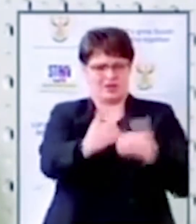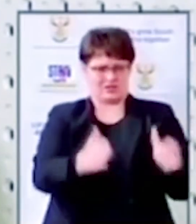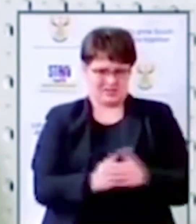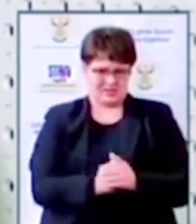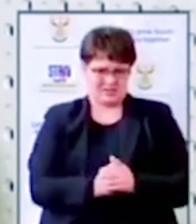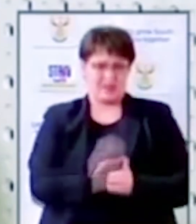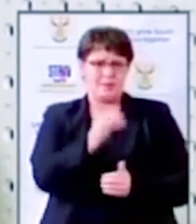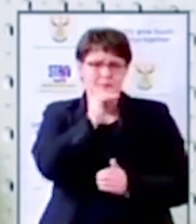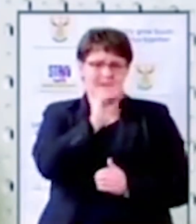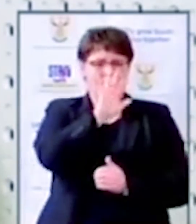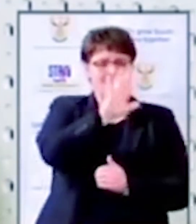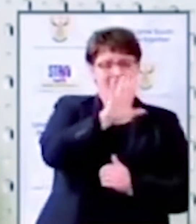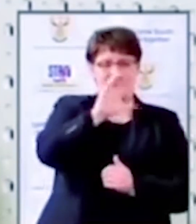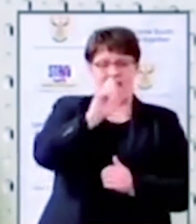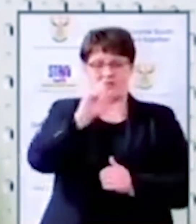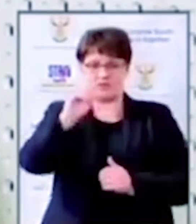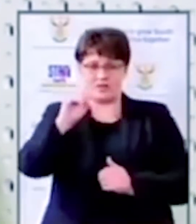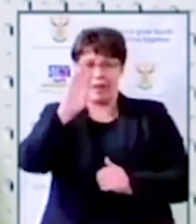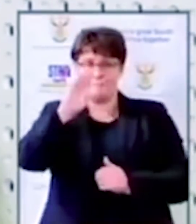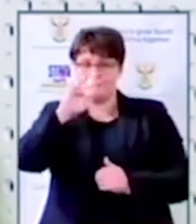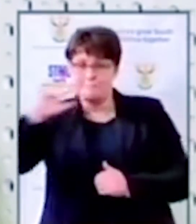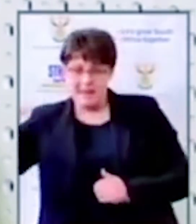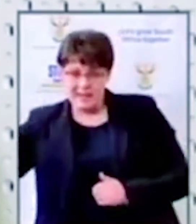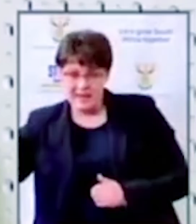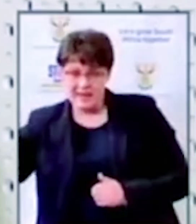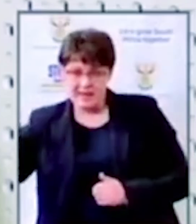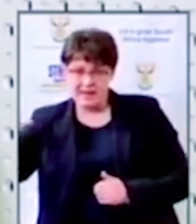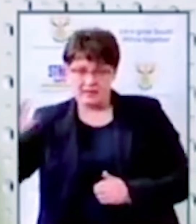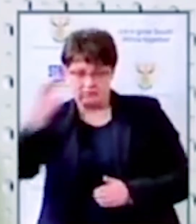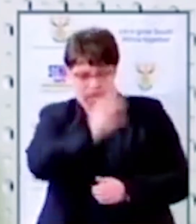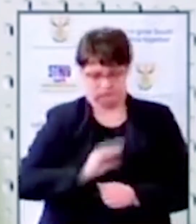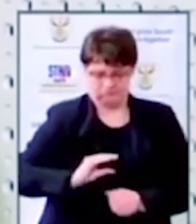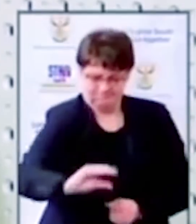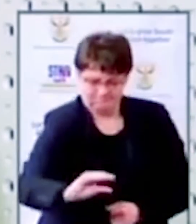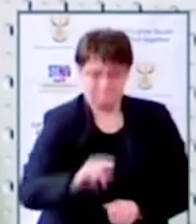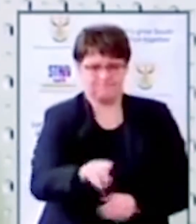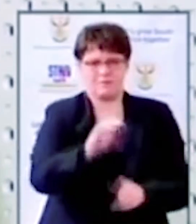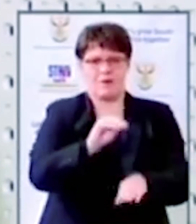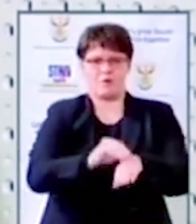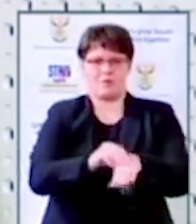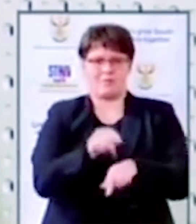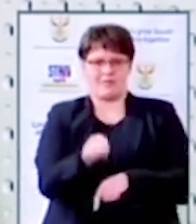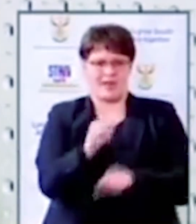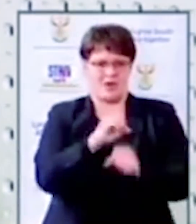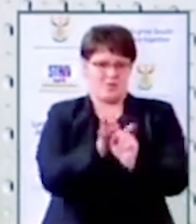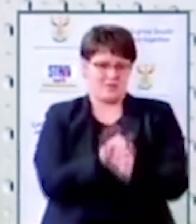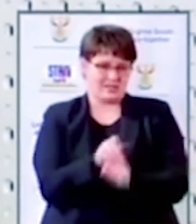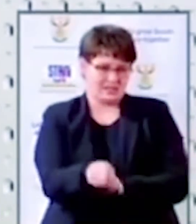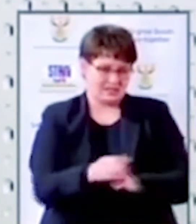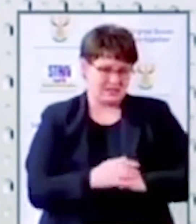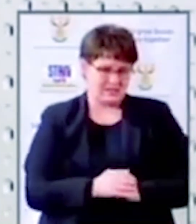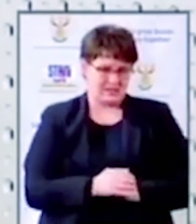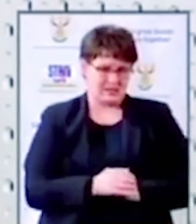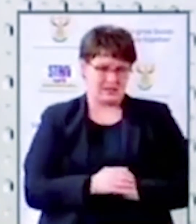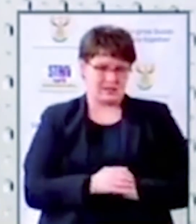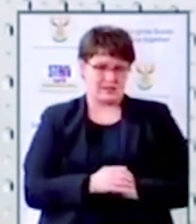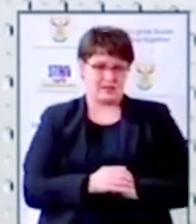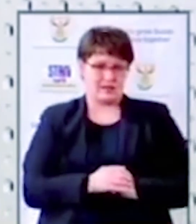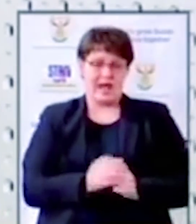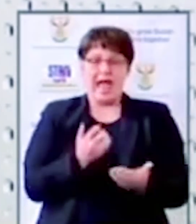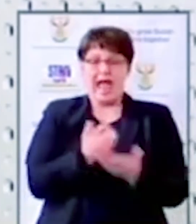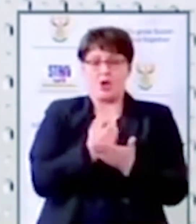500 billion rand straight at the problem. This is one of the largest economic